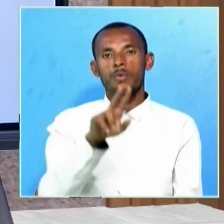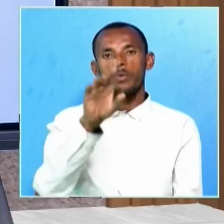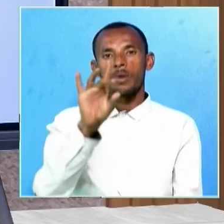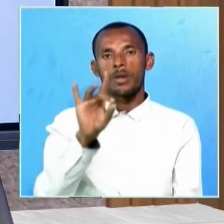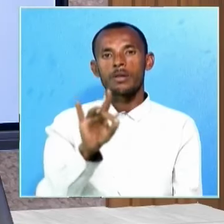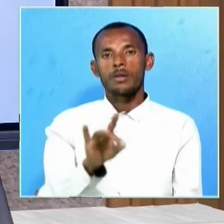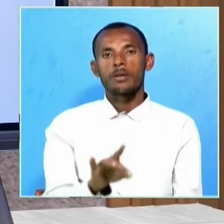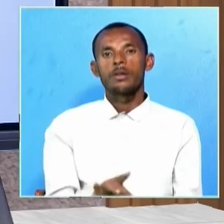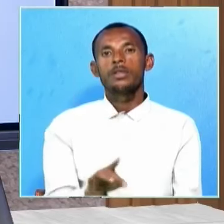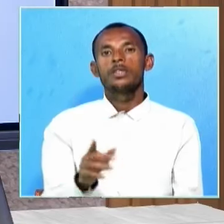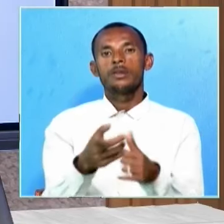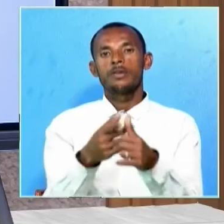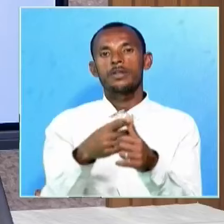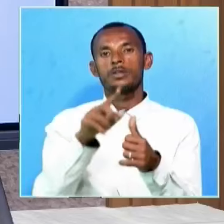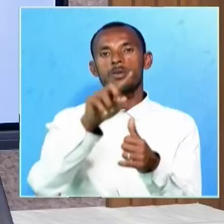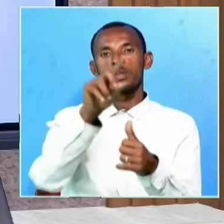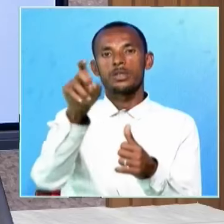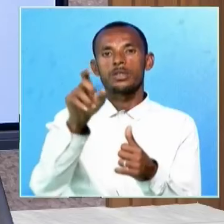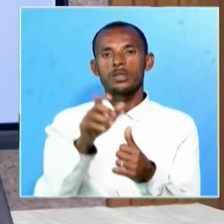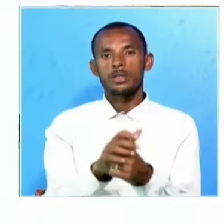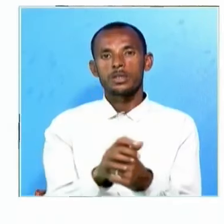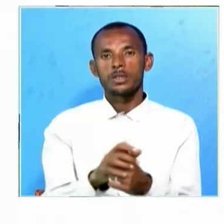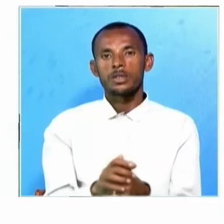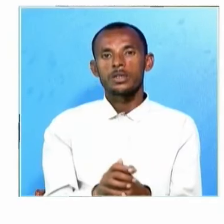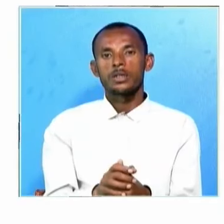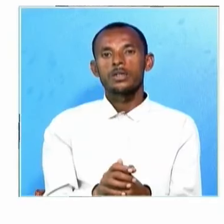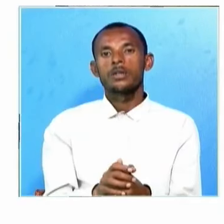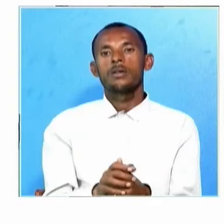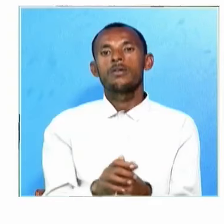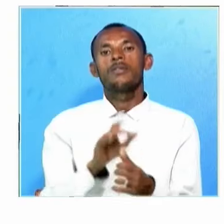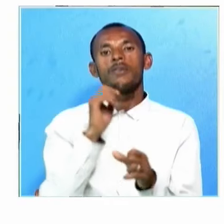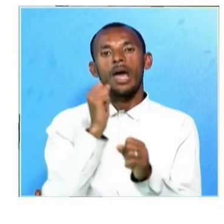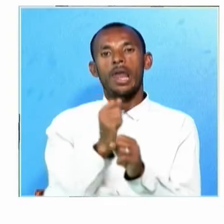So, the first question, find